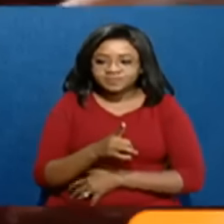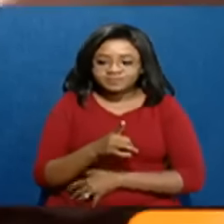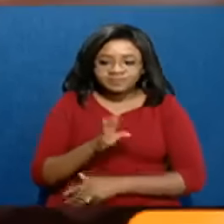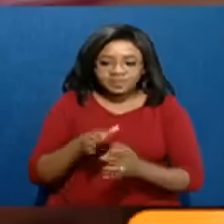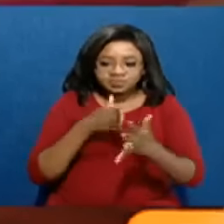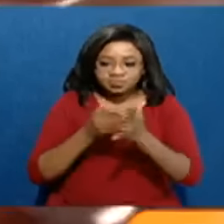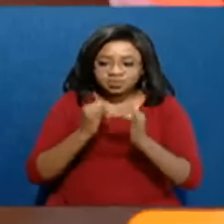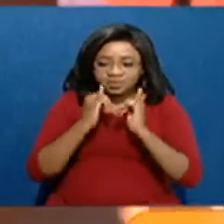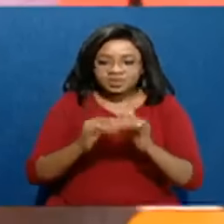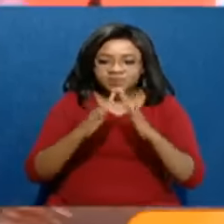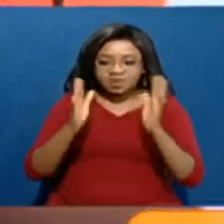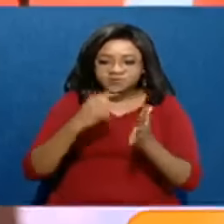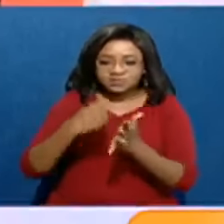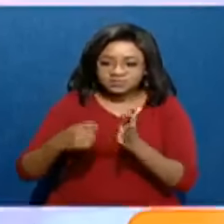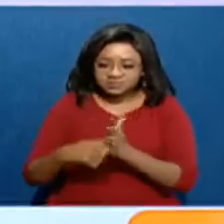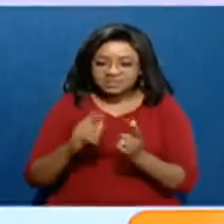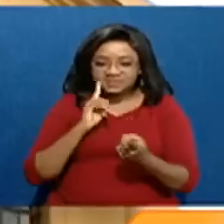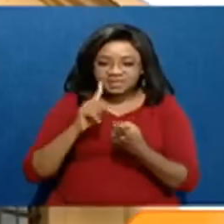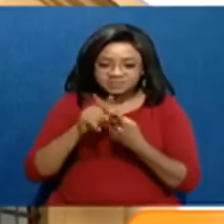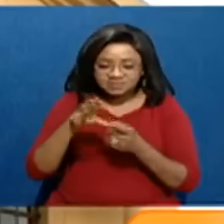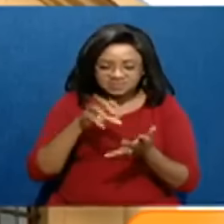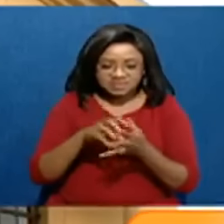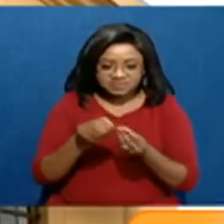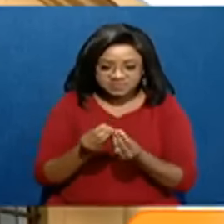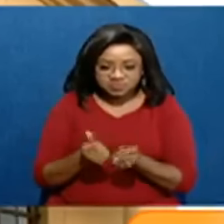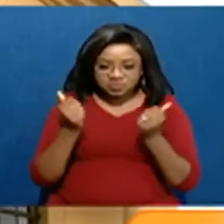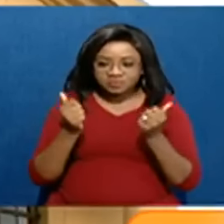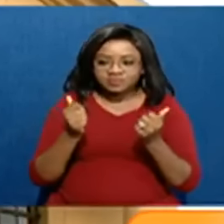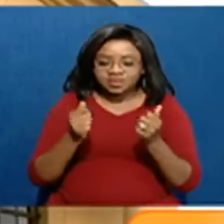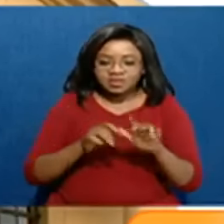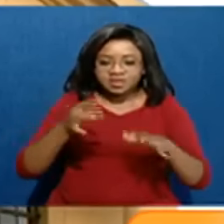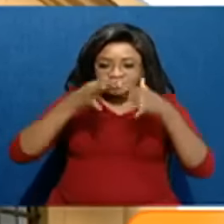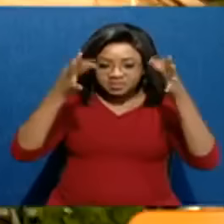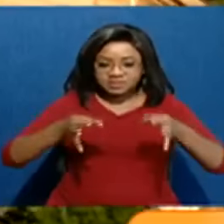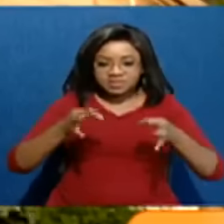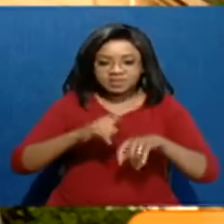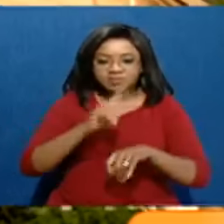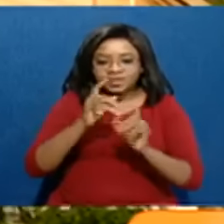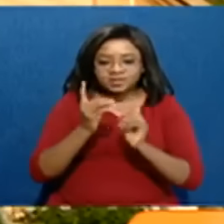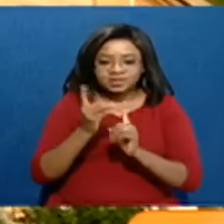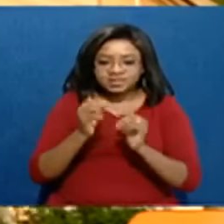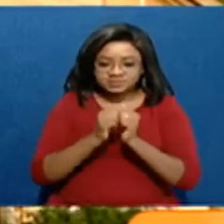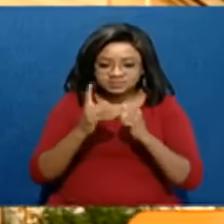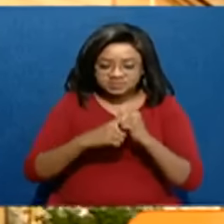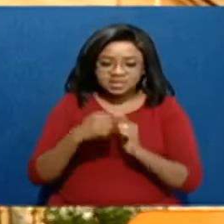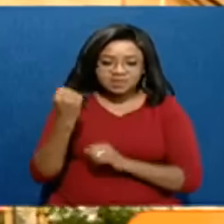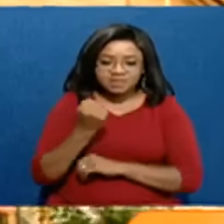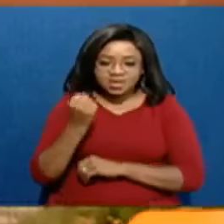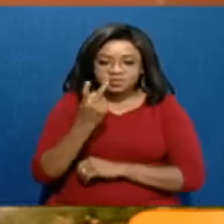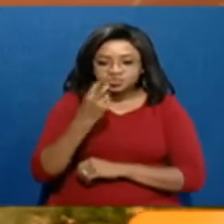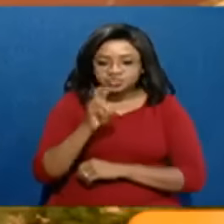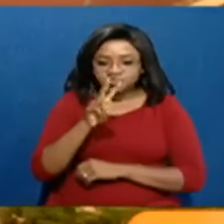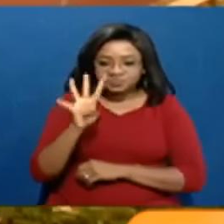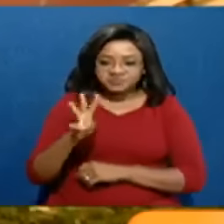suspending the new housing tax until the matter is mentioned and determined on 16th May 2024.